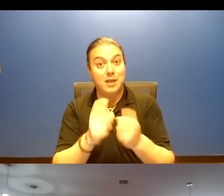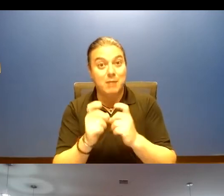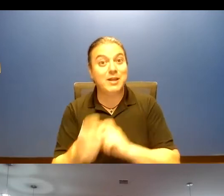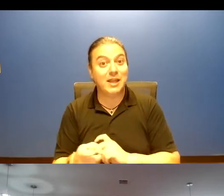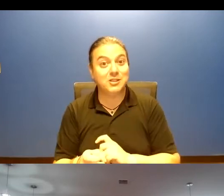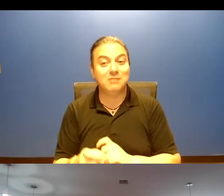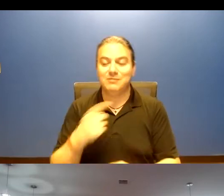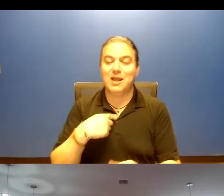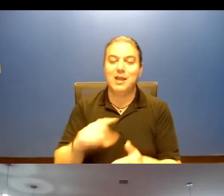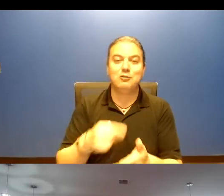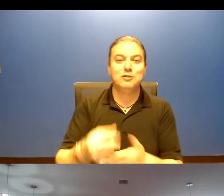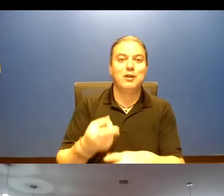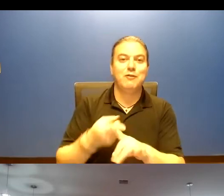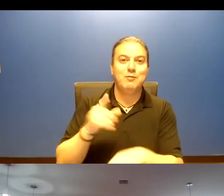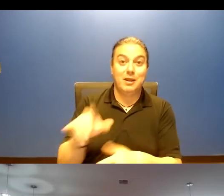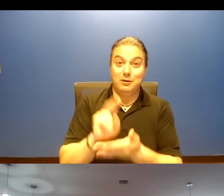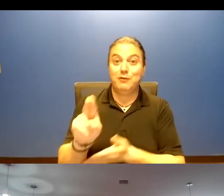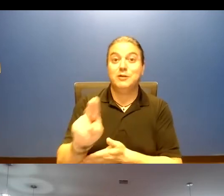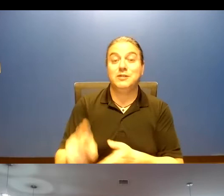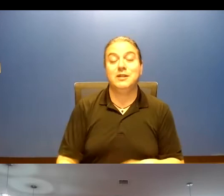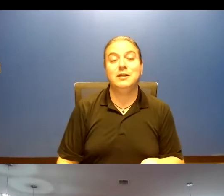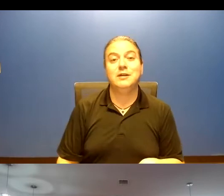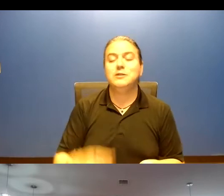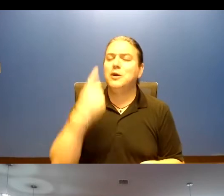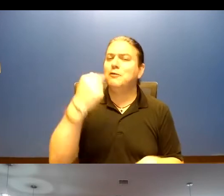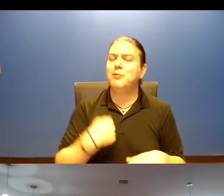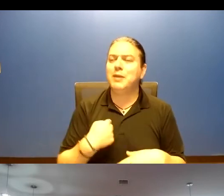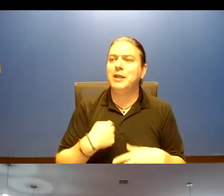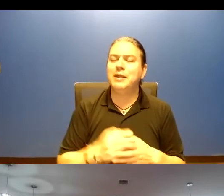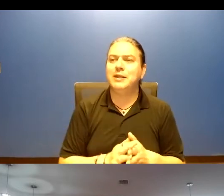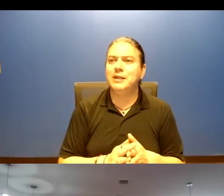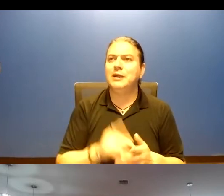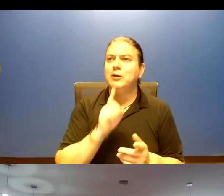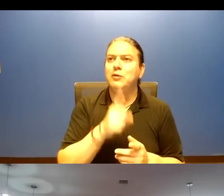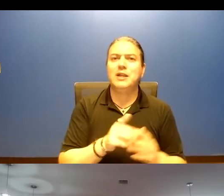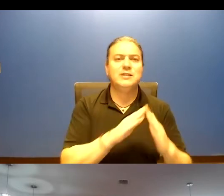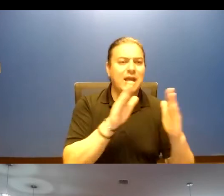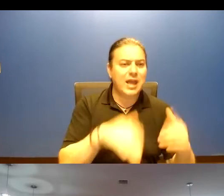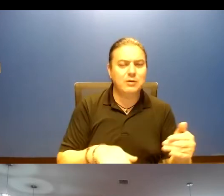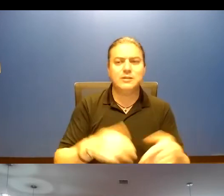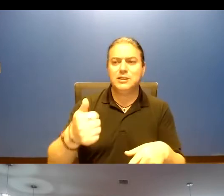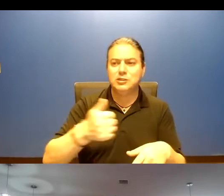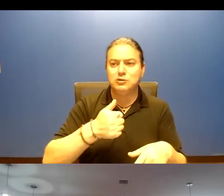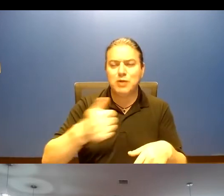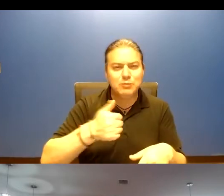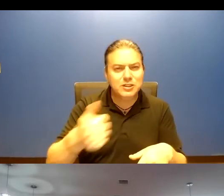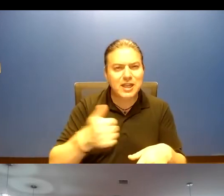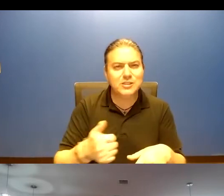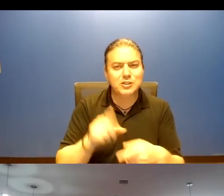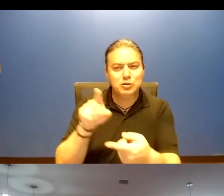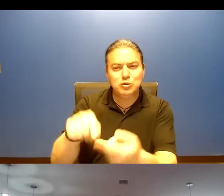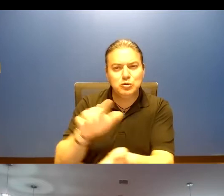university. So for me, it was the housing, transportation to and from, which was the biggest